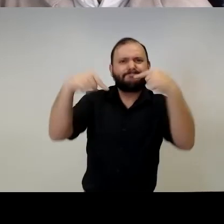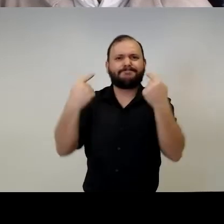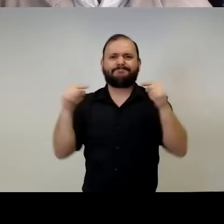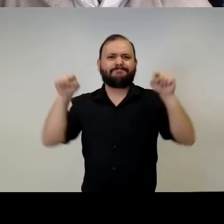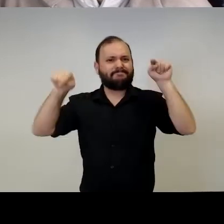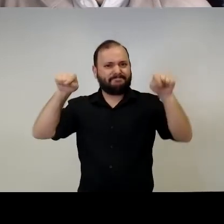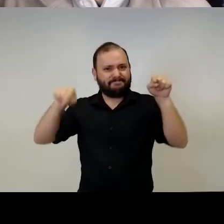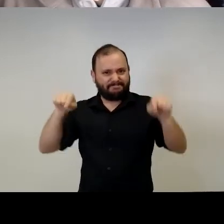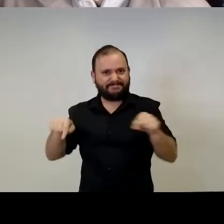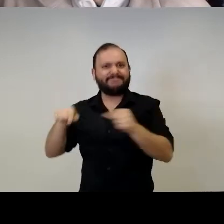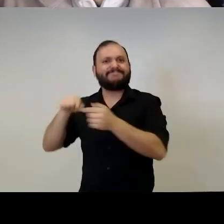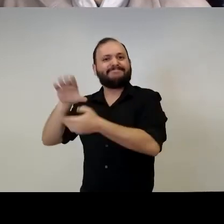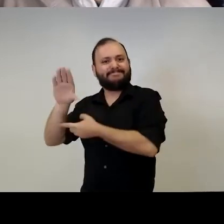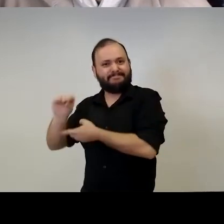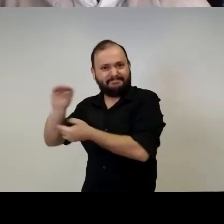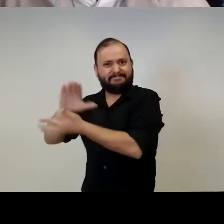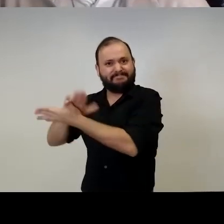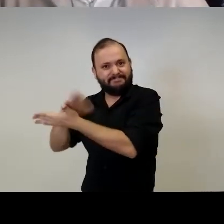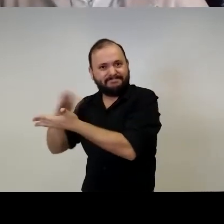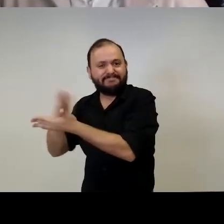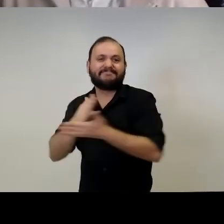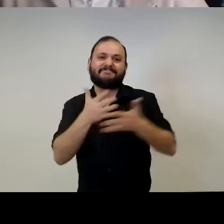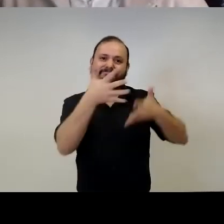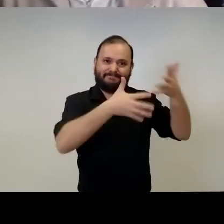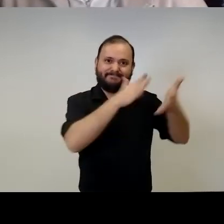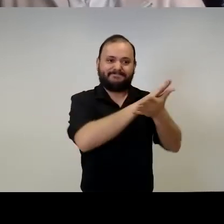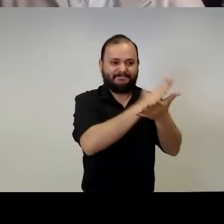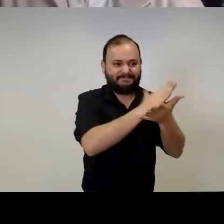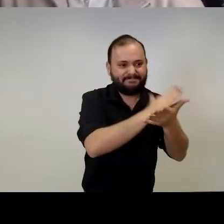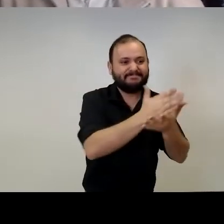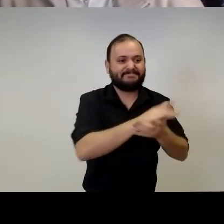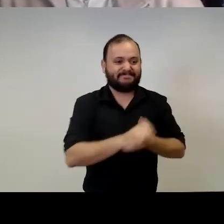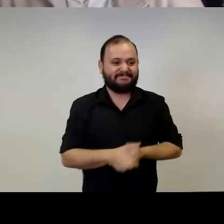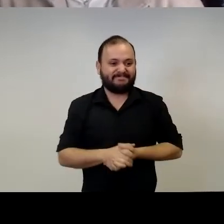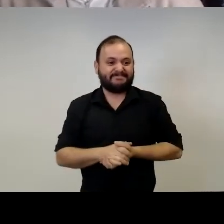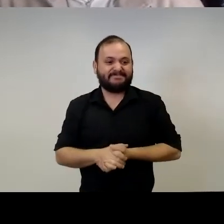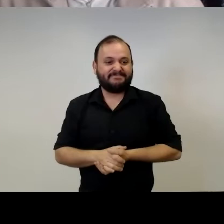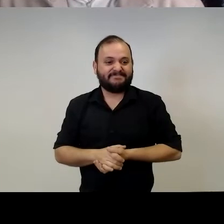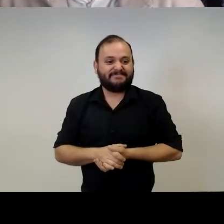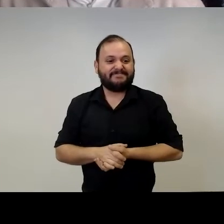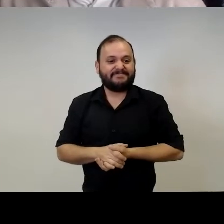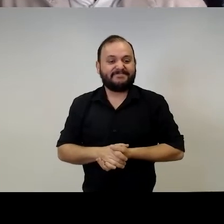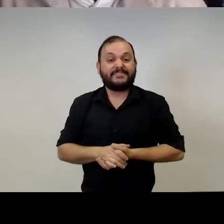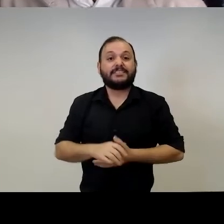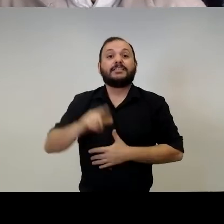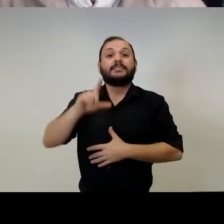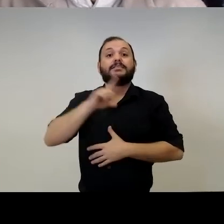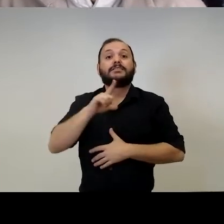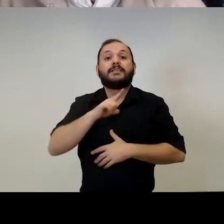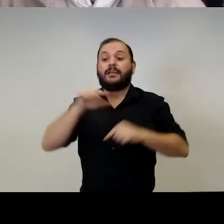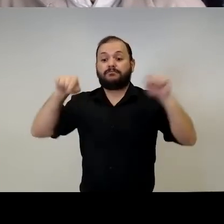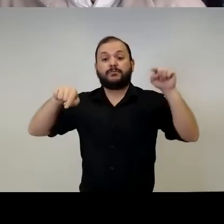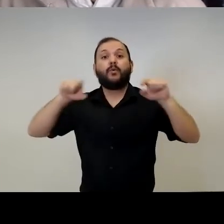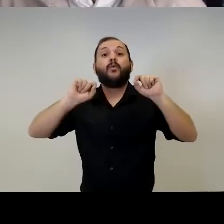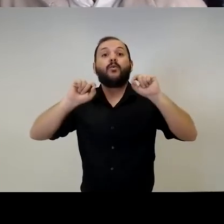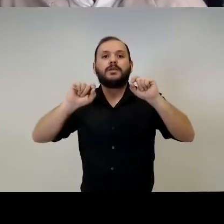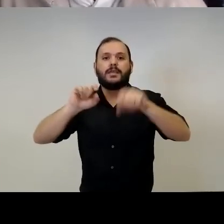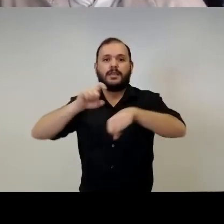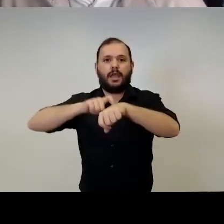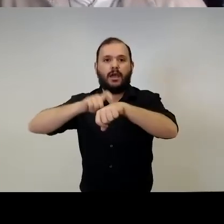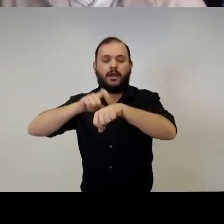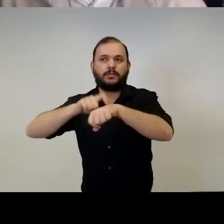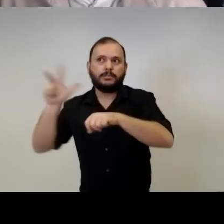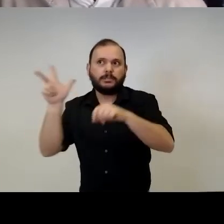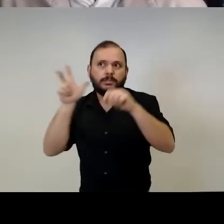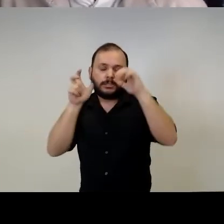cognitive saturation. In other words, you go beyond the maximum that you can do as